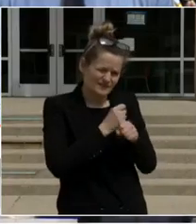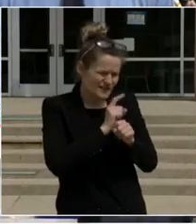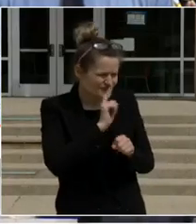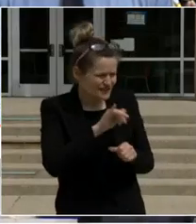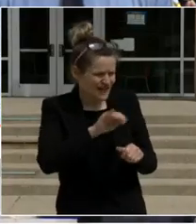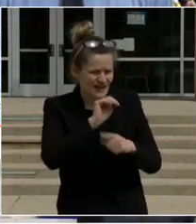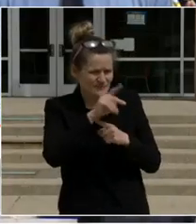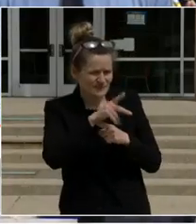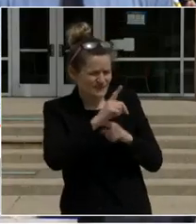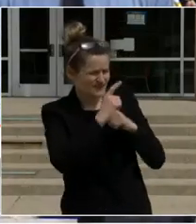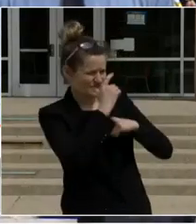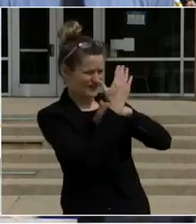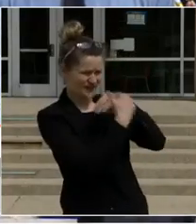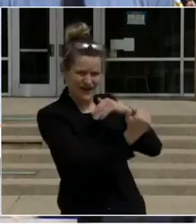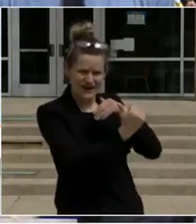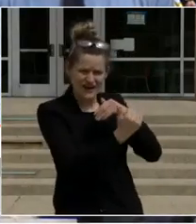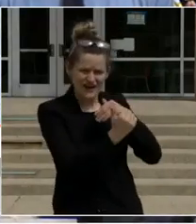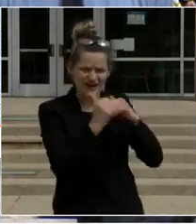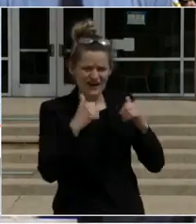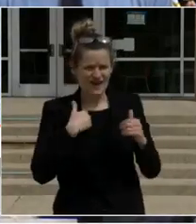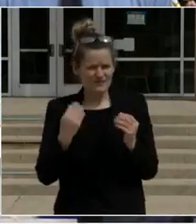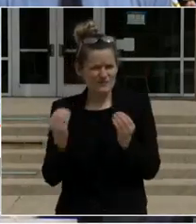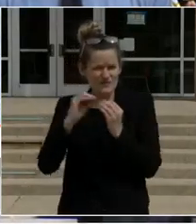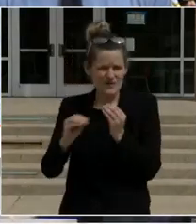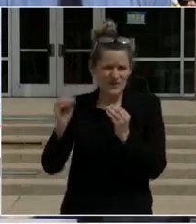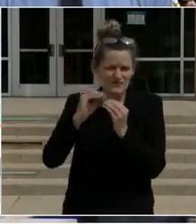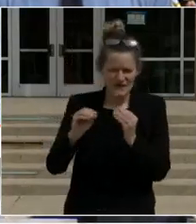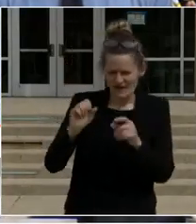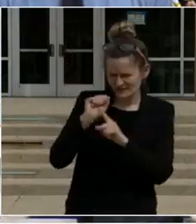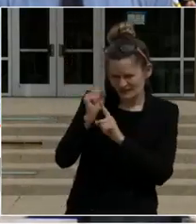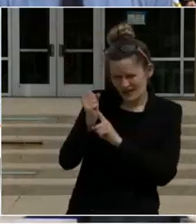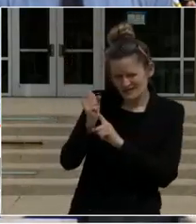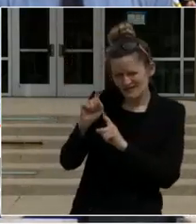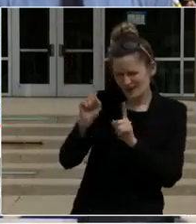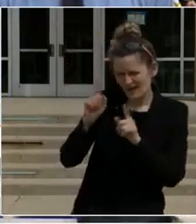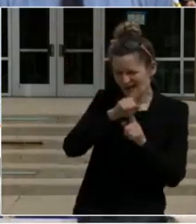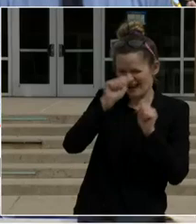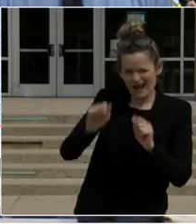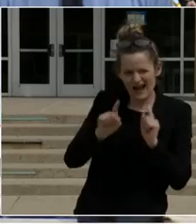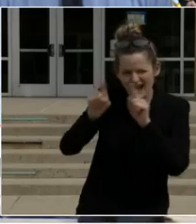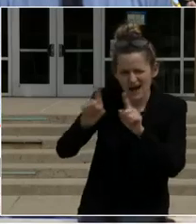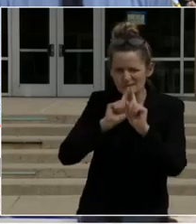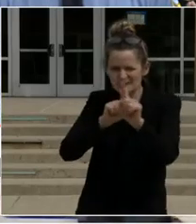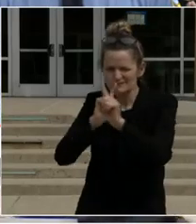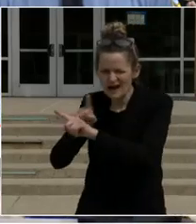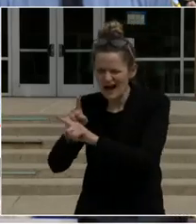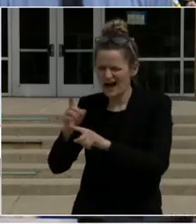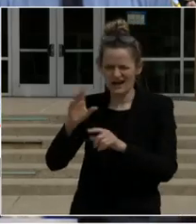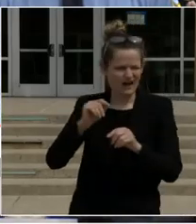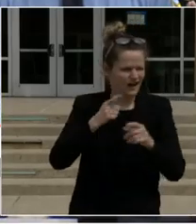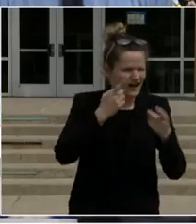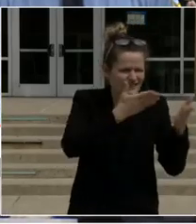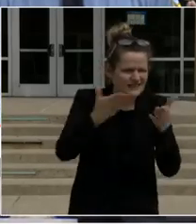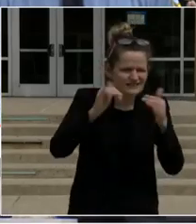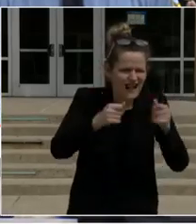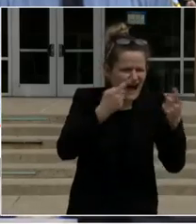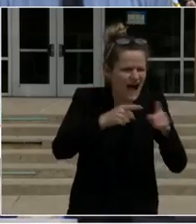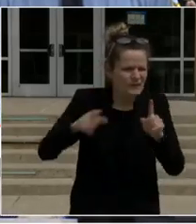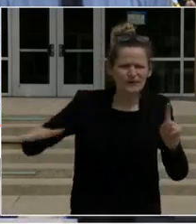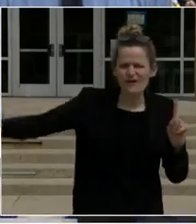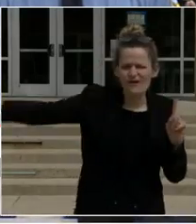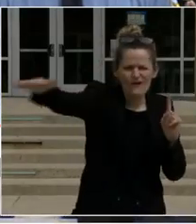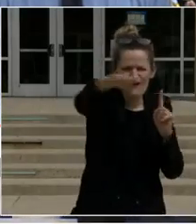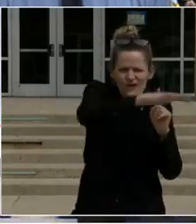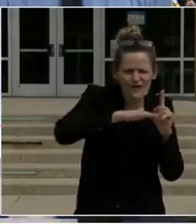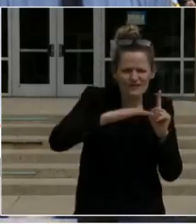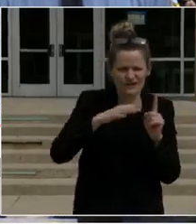and more to respond to situations that we had for the last 3 weeks. People from all